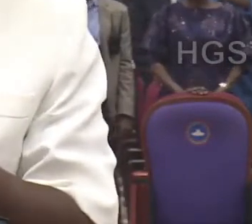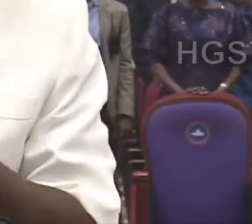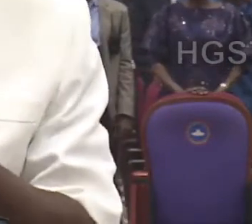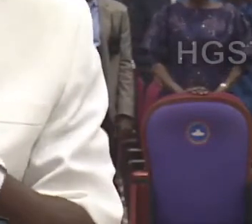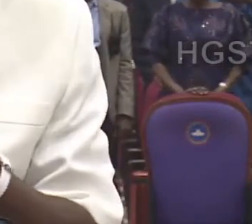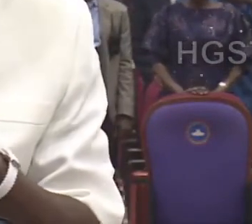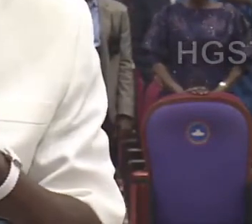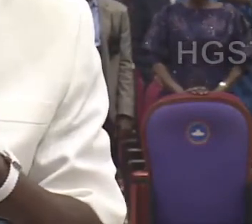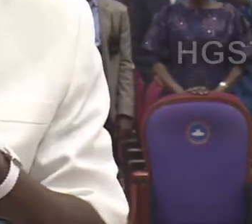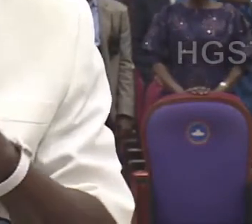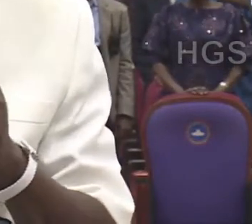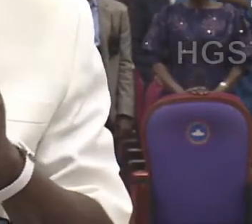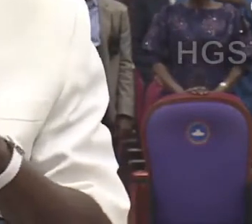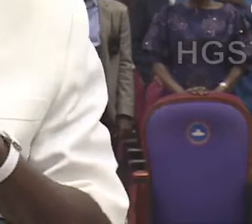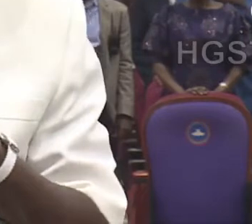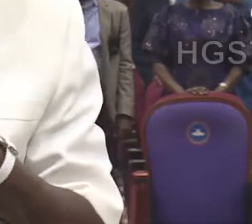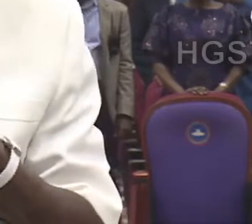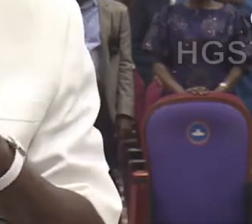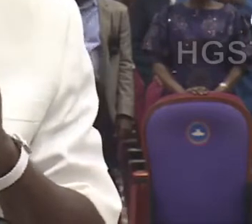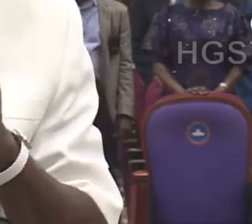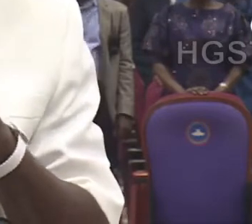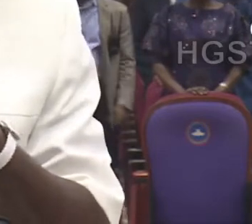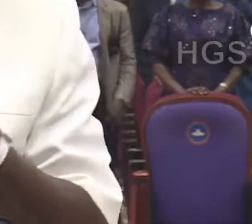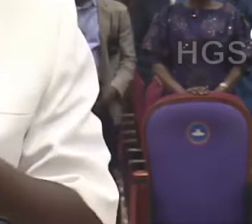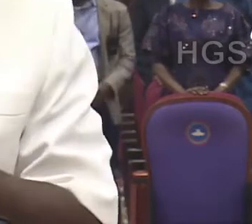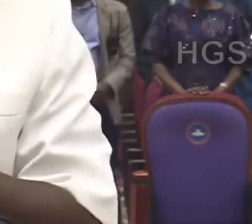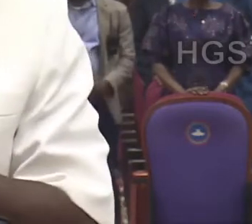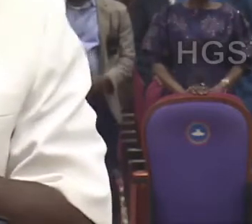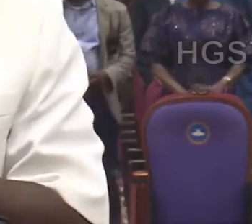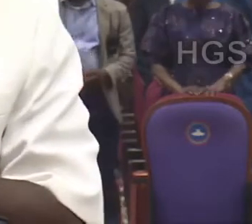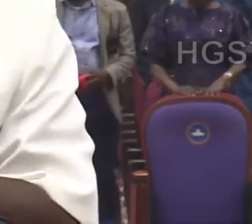You're going to sing my song with me in a moment.